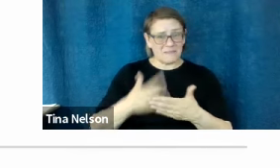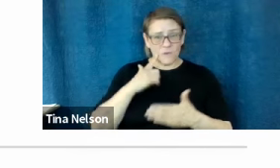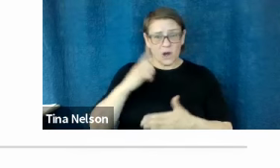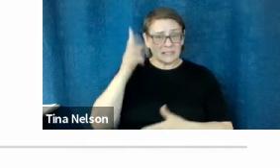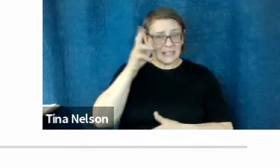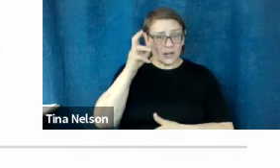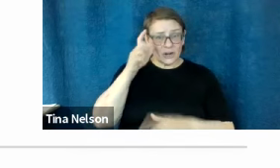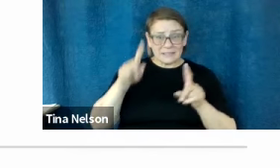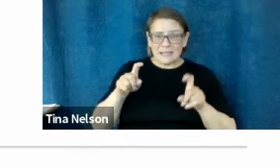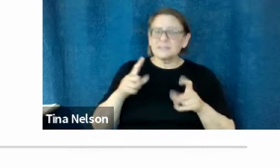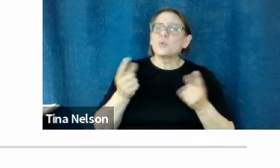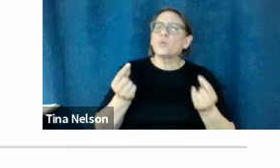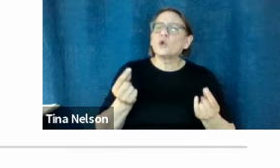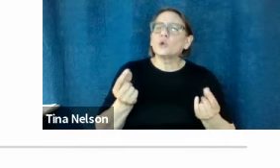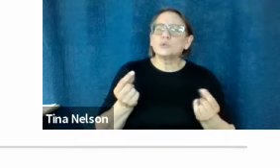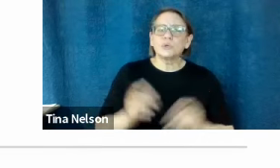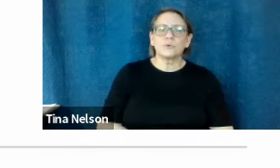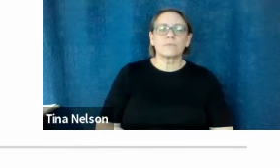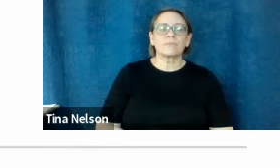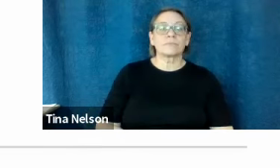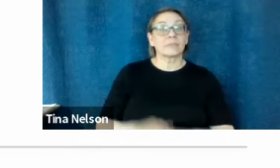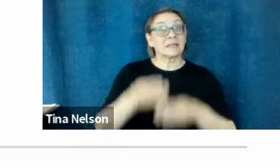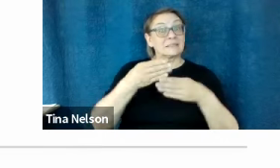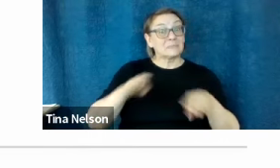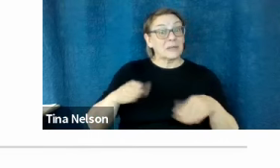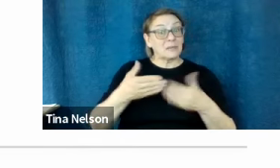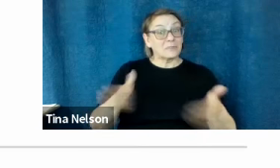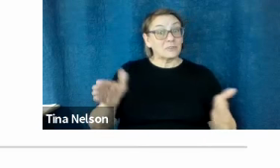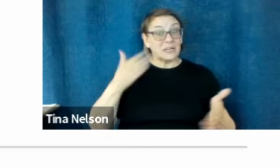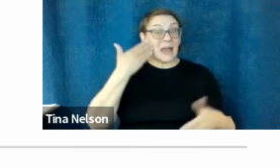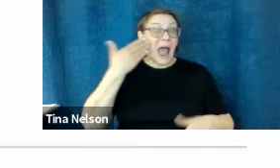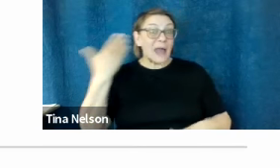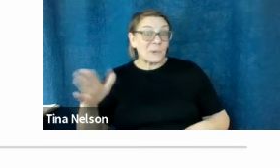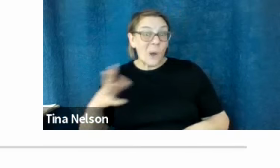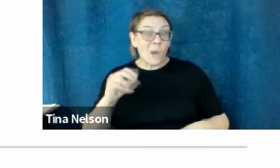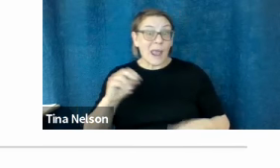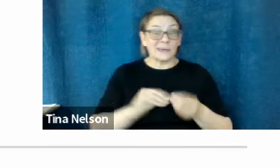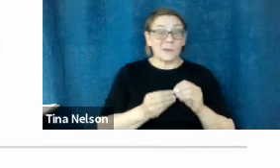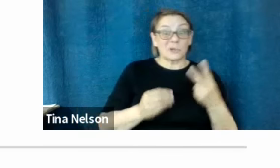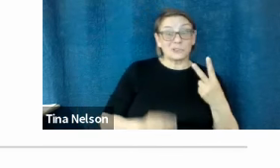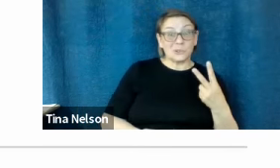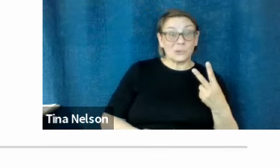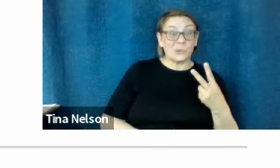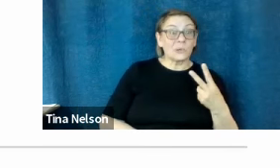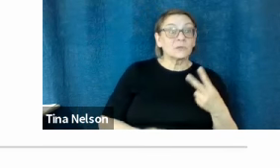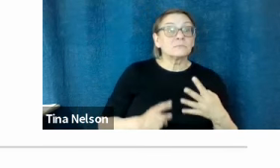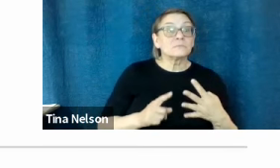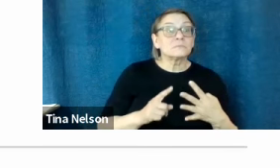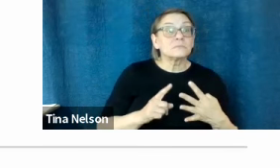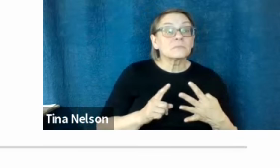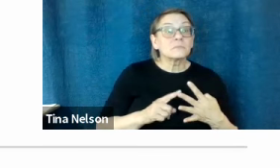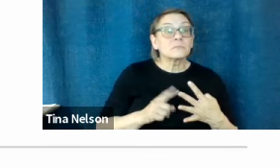hearing tested. You should split here between don't know and number two. Okay.